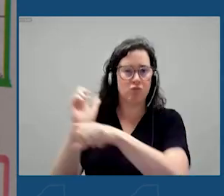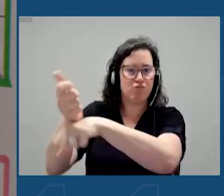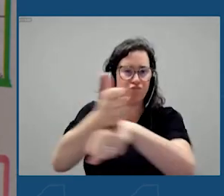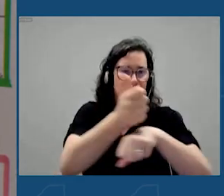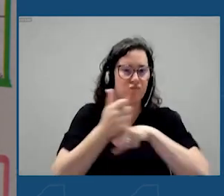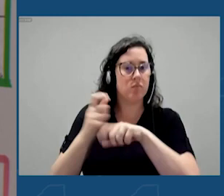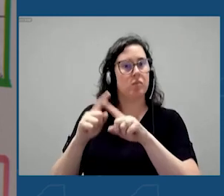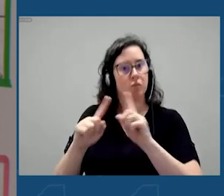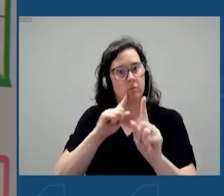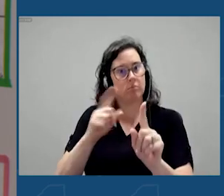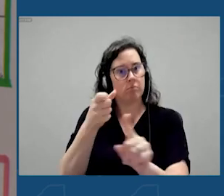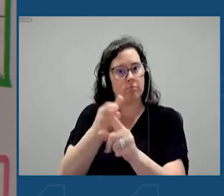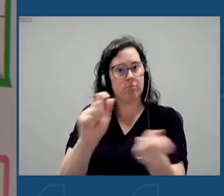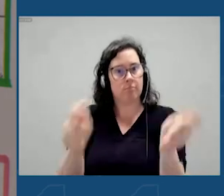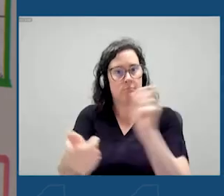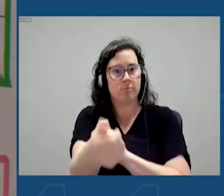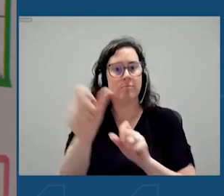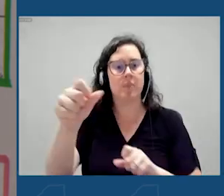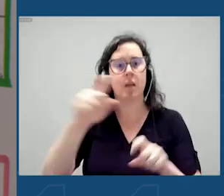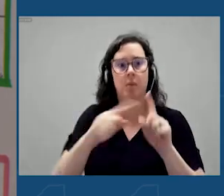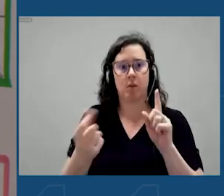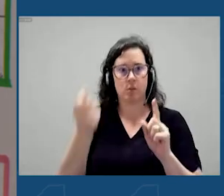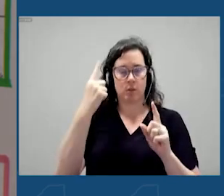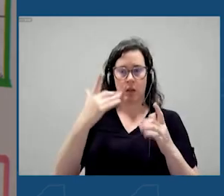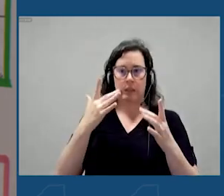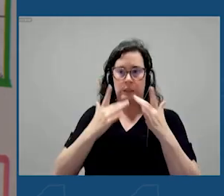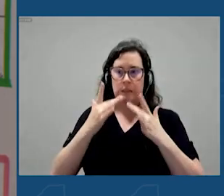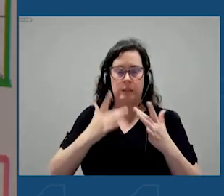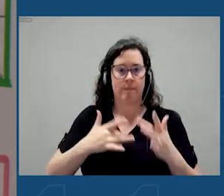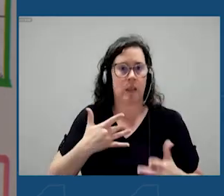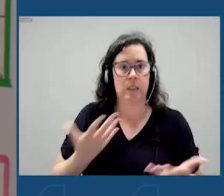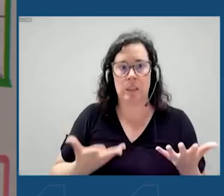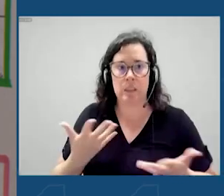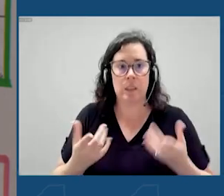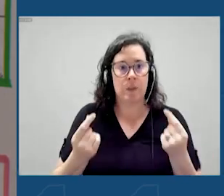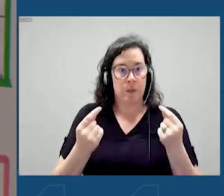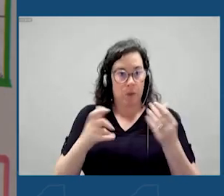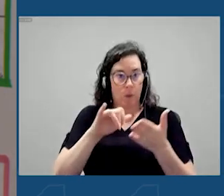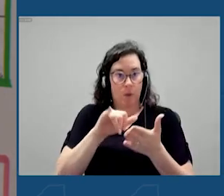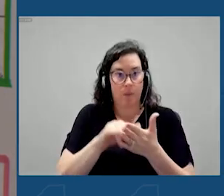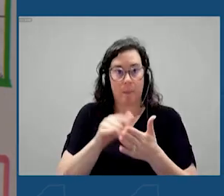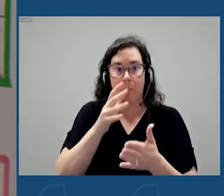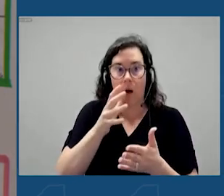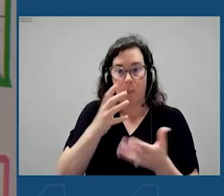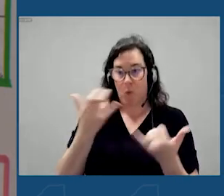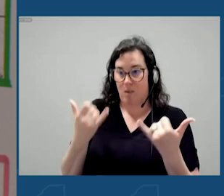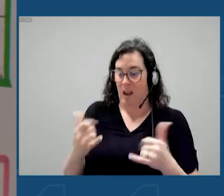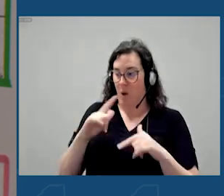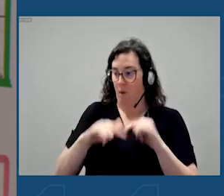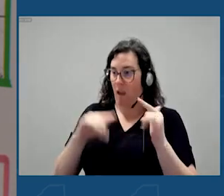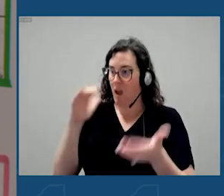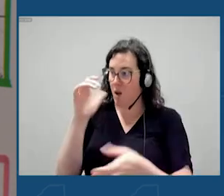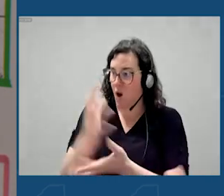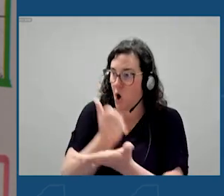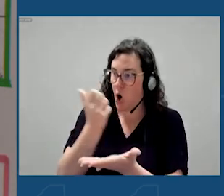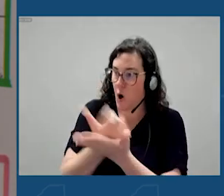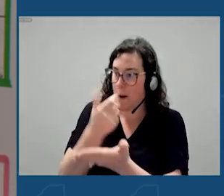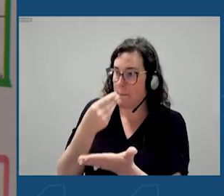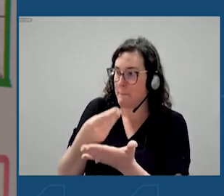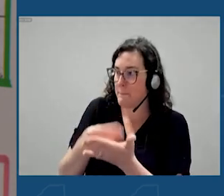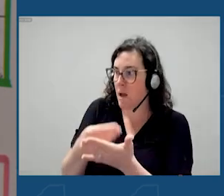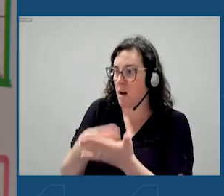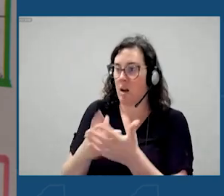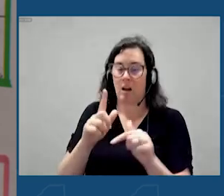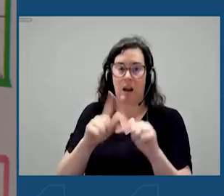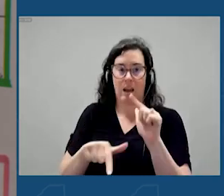I understand what that's like, and especially the moms who lose that earning power and lose that chance to contribute into Social